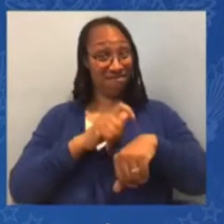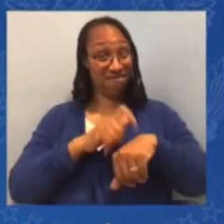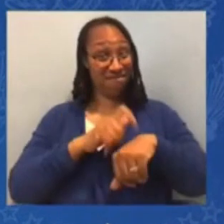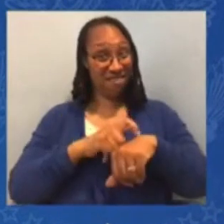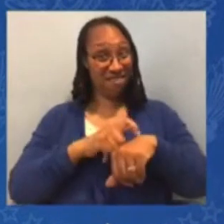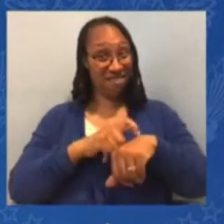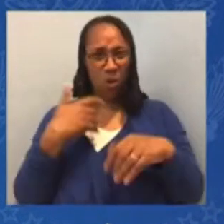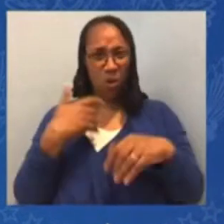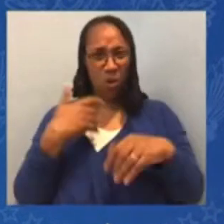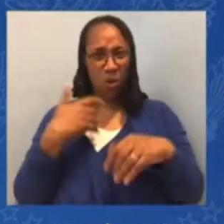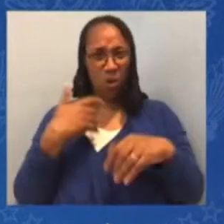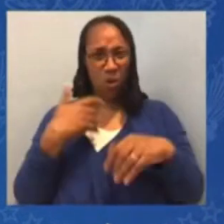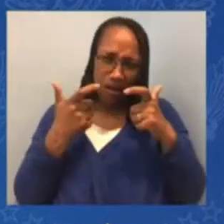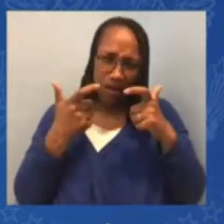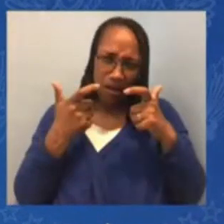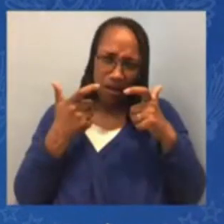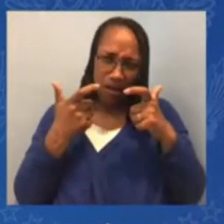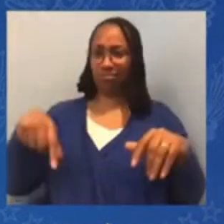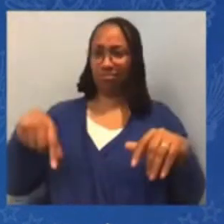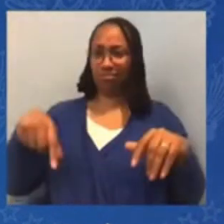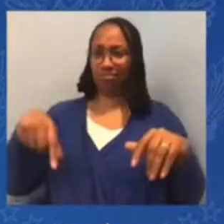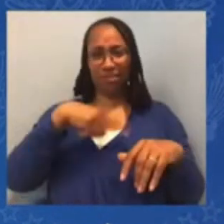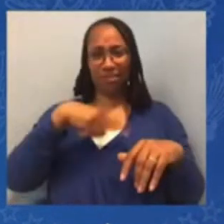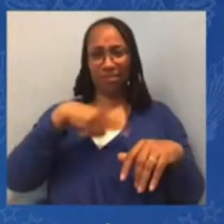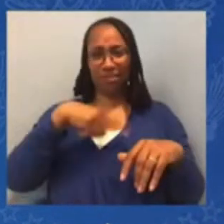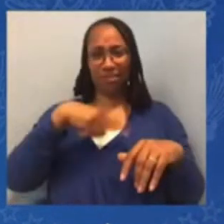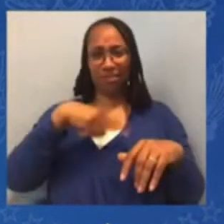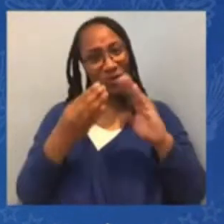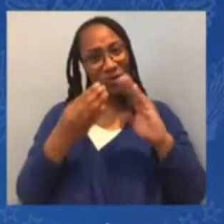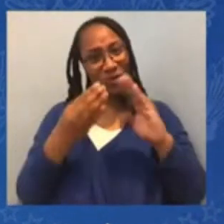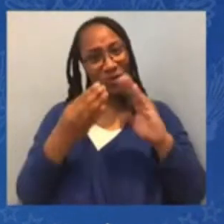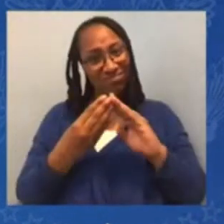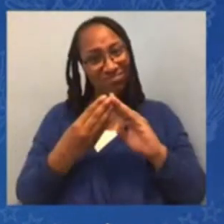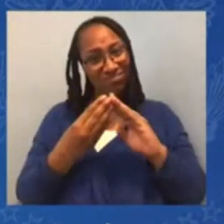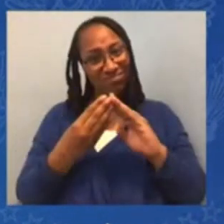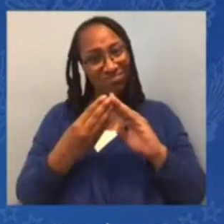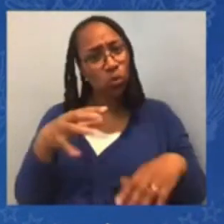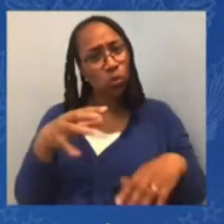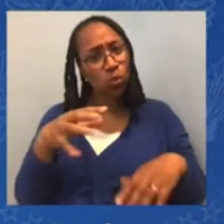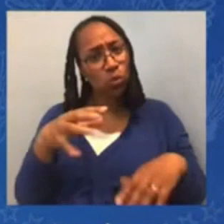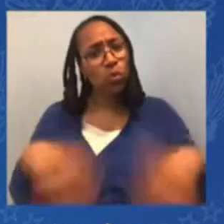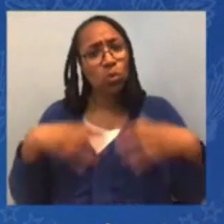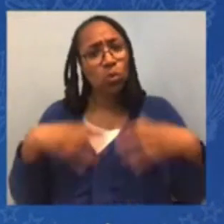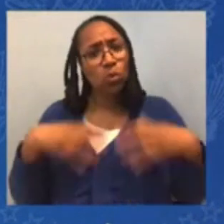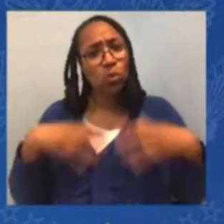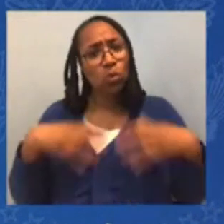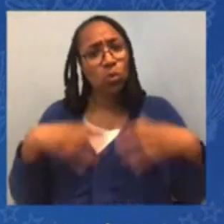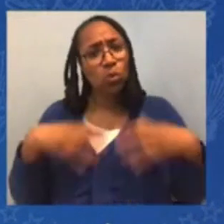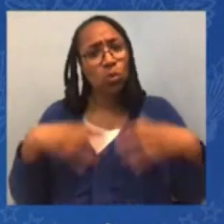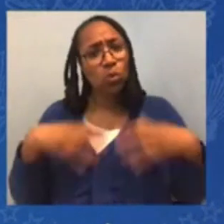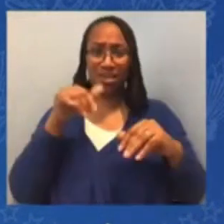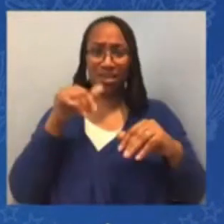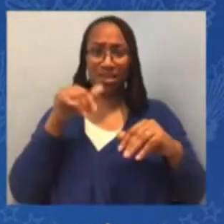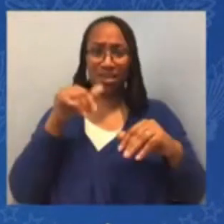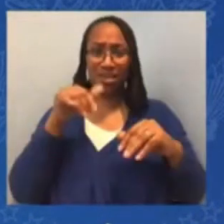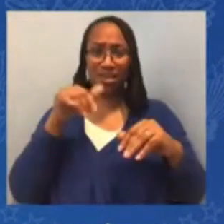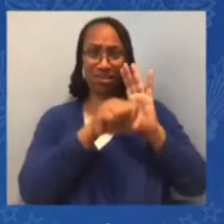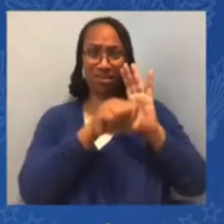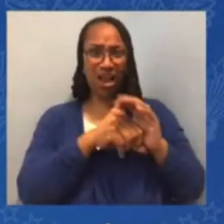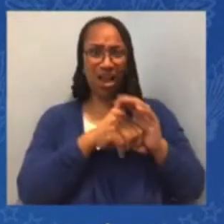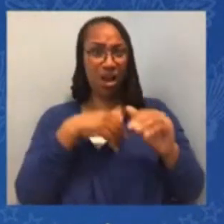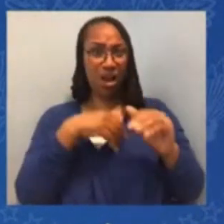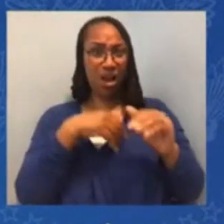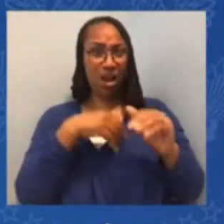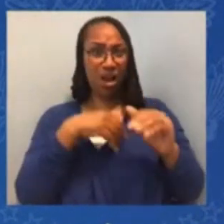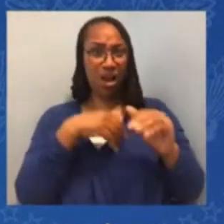got me engaged and made me believe that we could do anything. Maybe we could do anything.